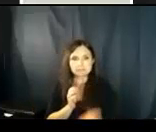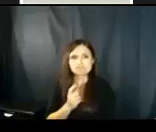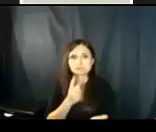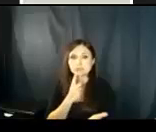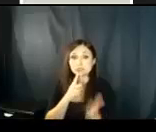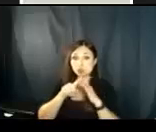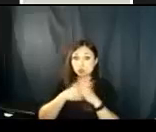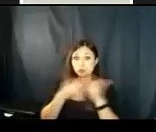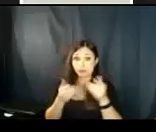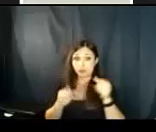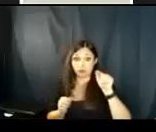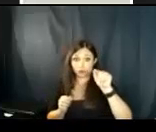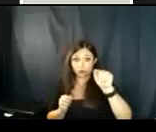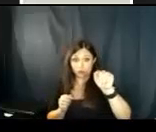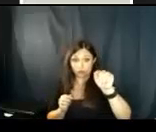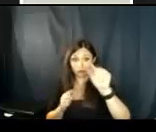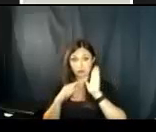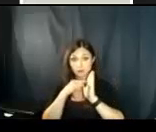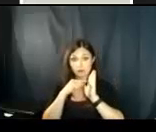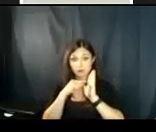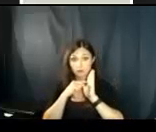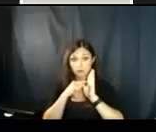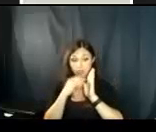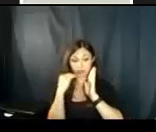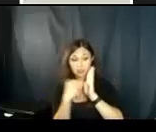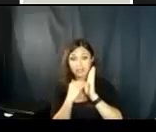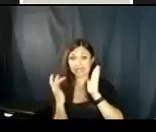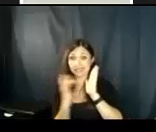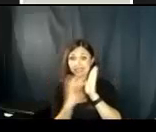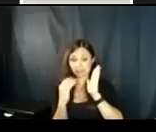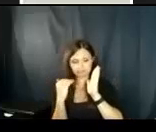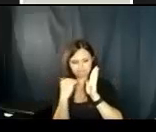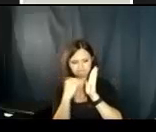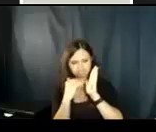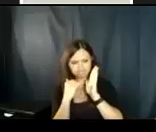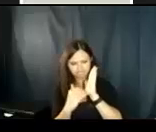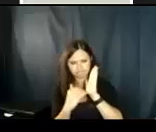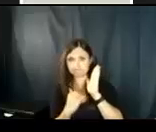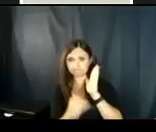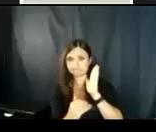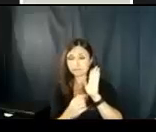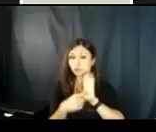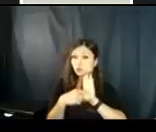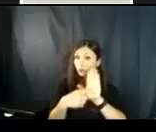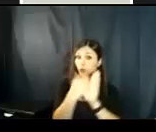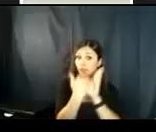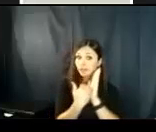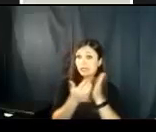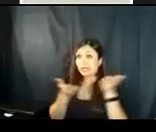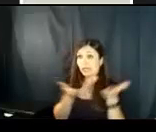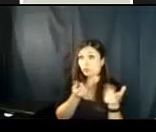here. And then she tells them to click on the headings below. So she presented the lesson with, here's what I